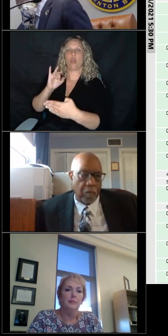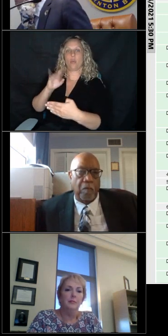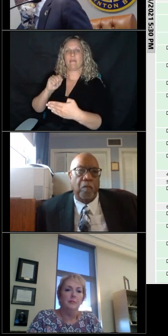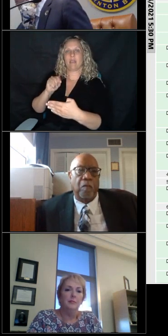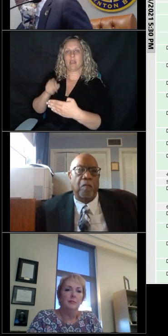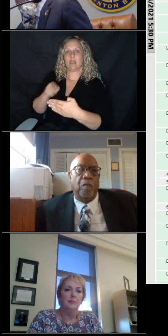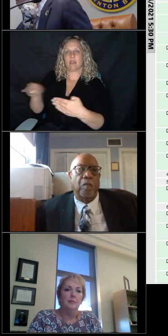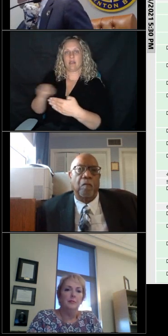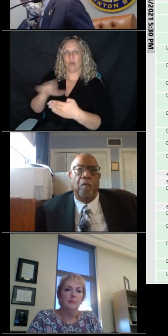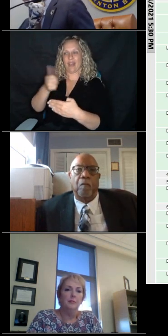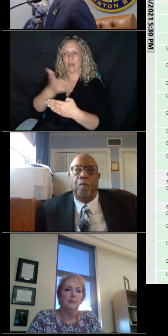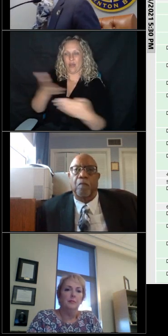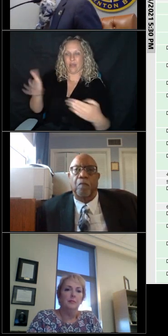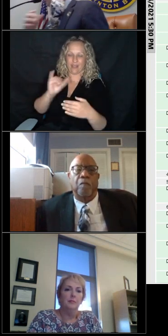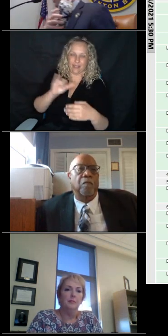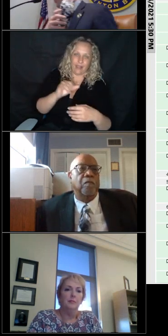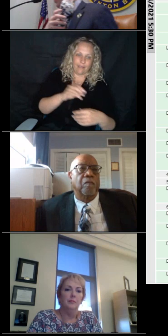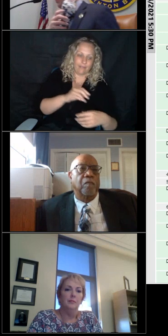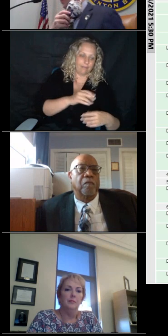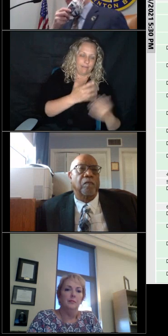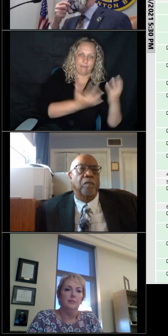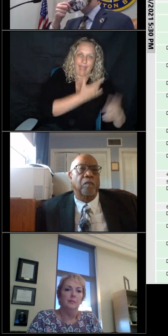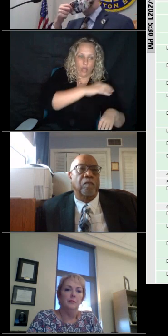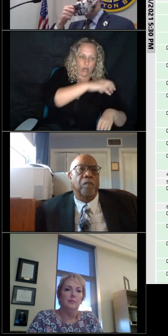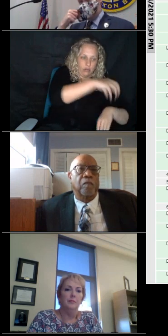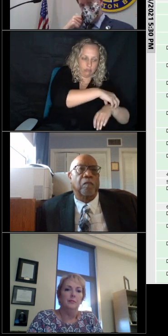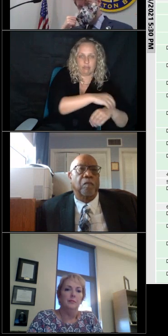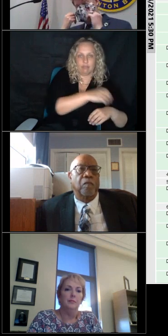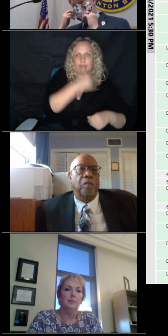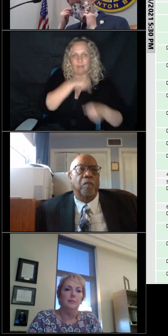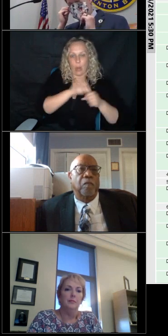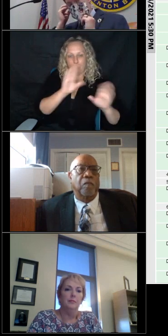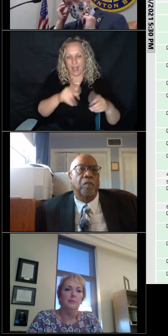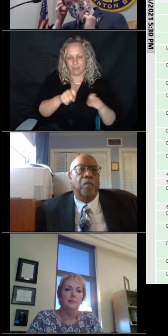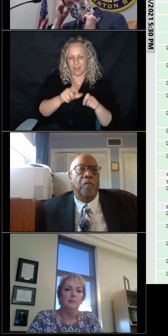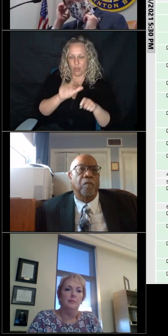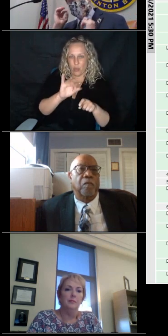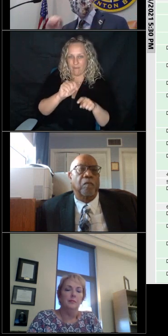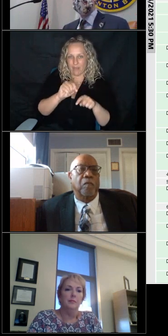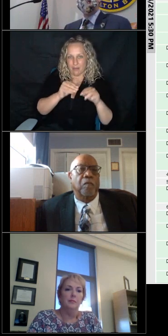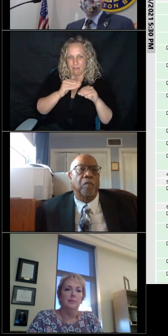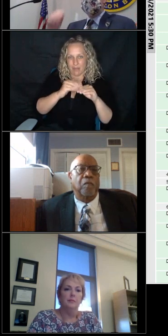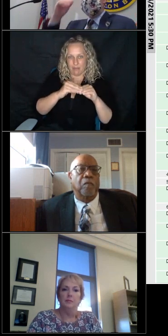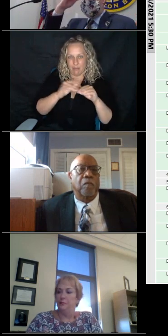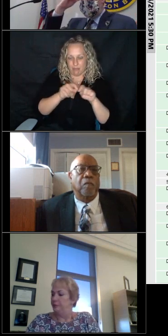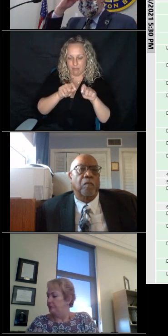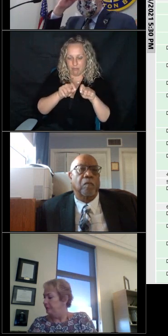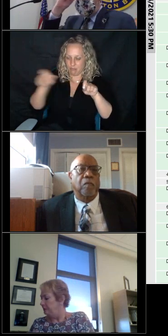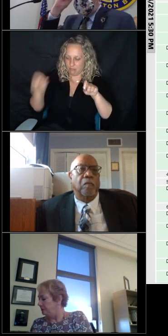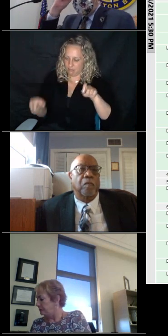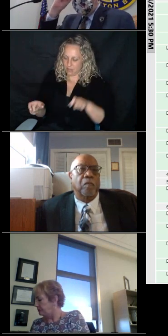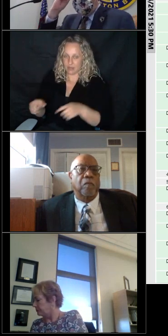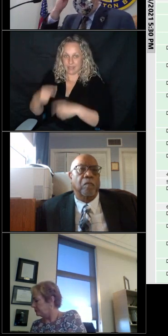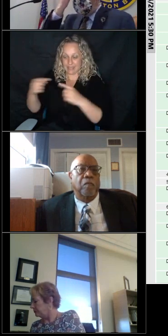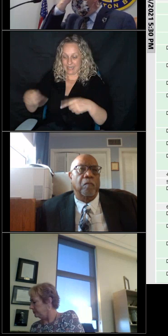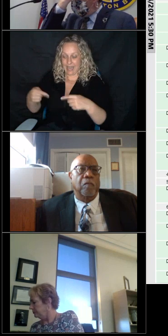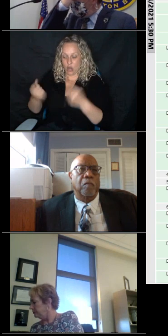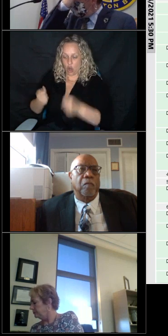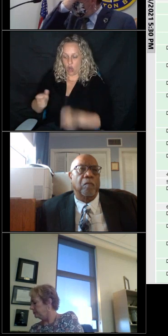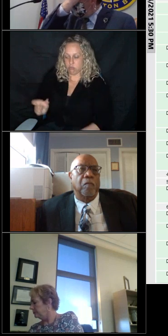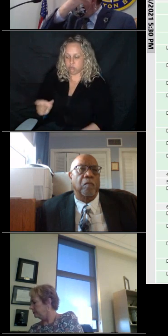any other fixtures such as fire hydrants, telephone, mailbox, etc. And it should be placed with your bulk and garbage, and